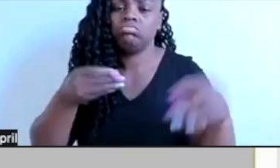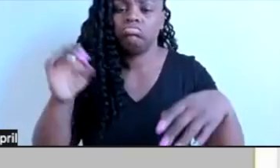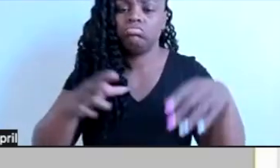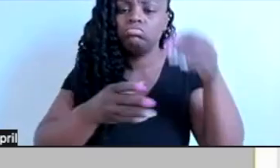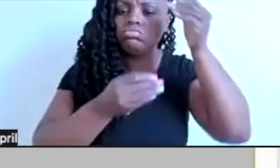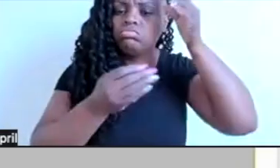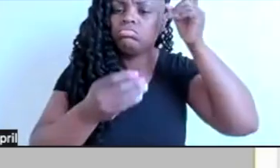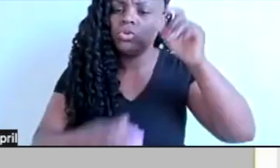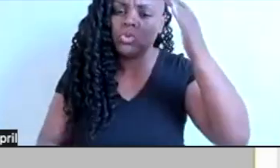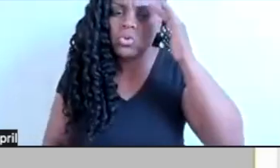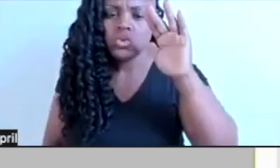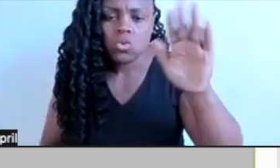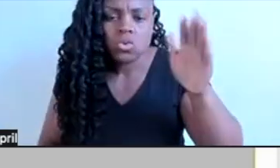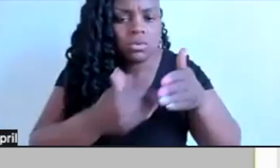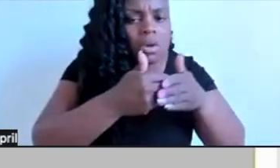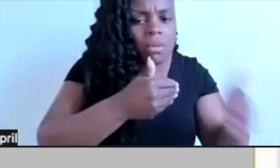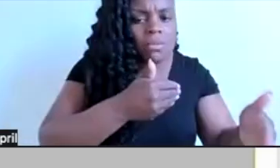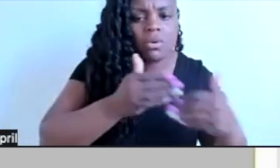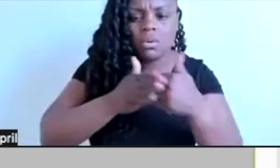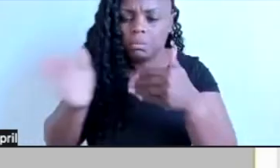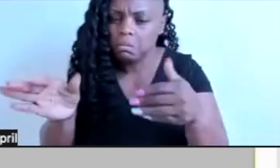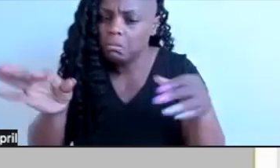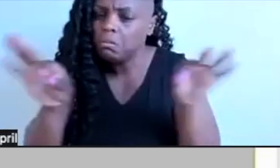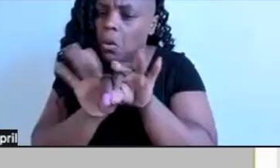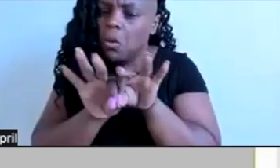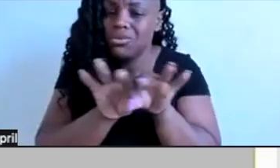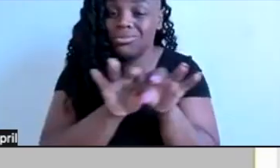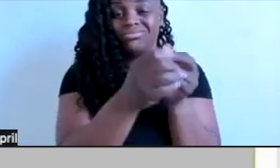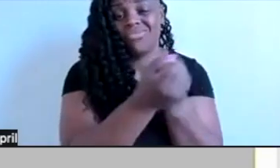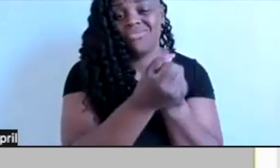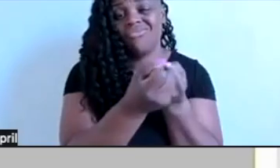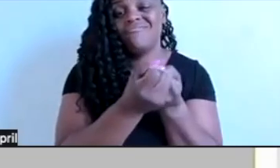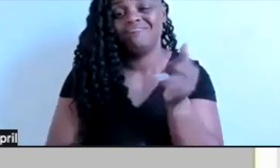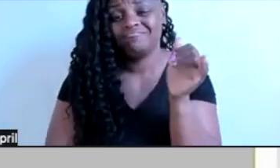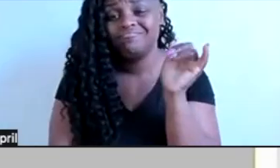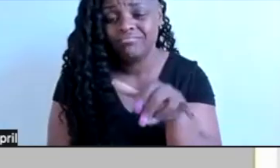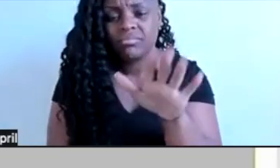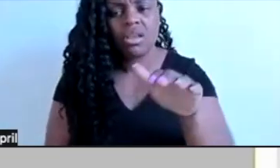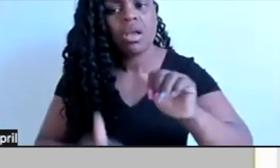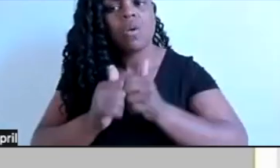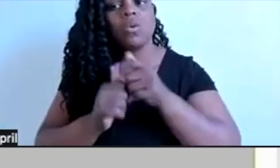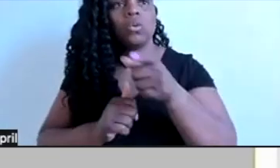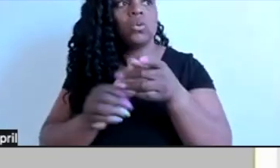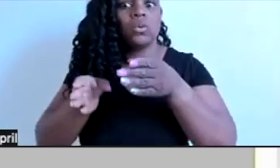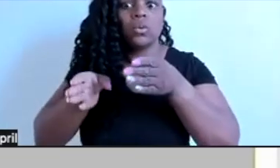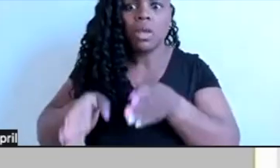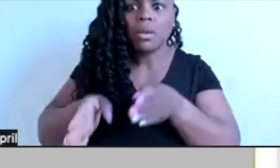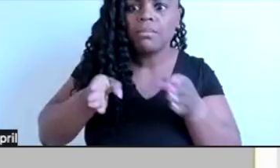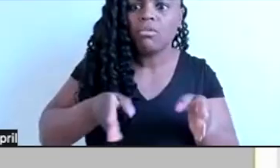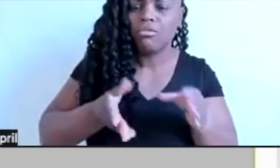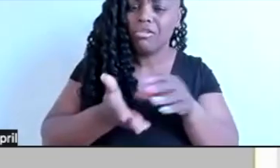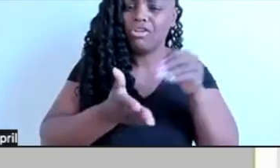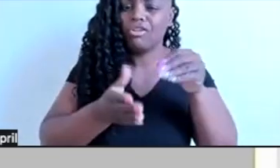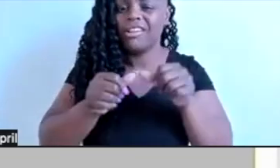resilient community. The best way to become prepared is to keep learning. There are additional personal emergency preparedness